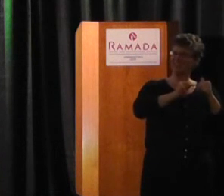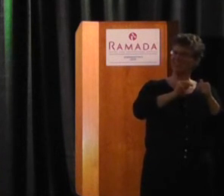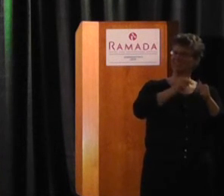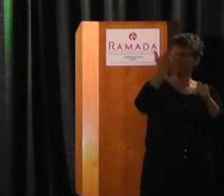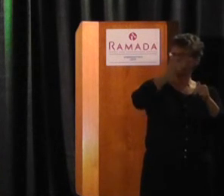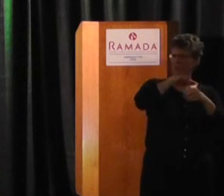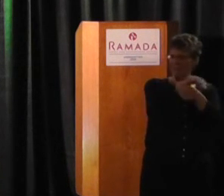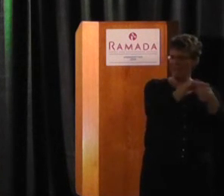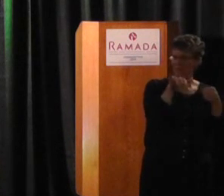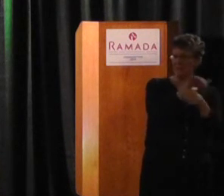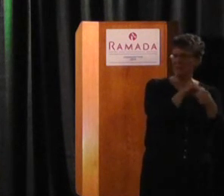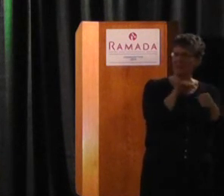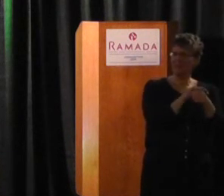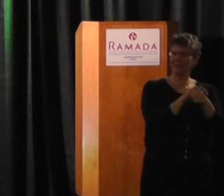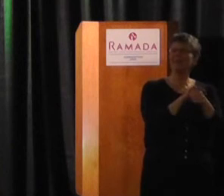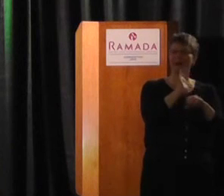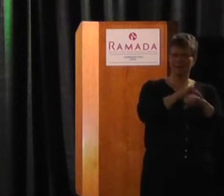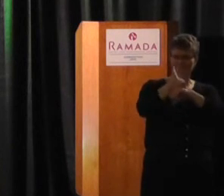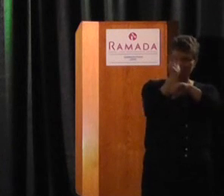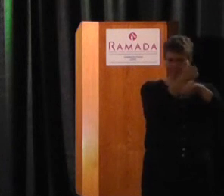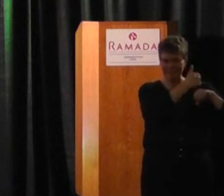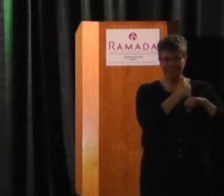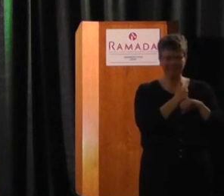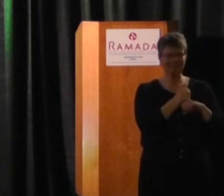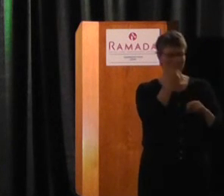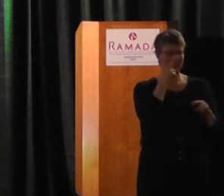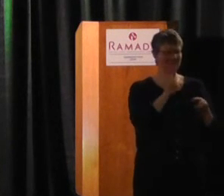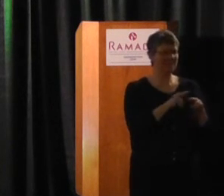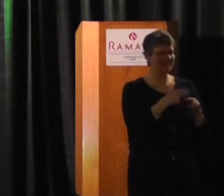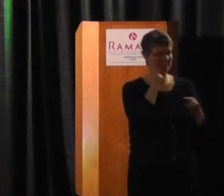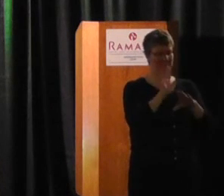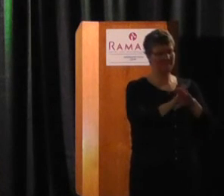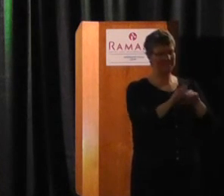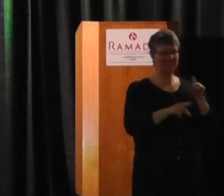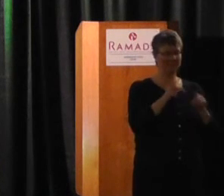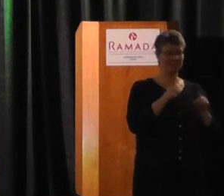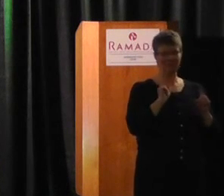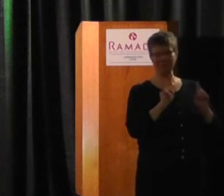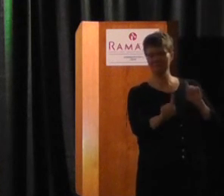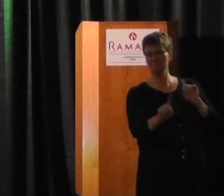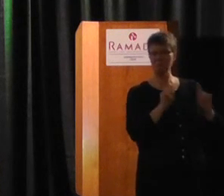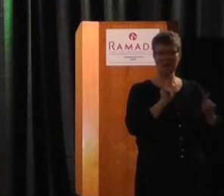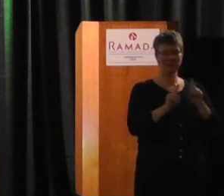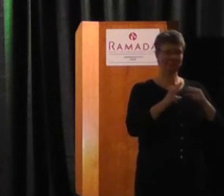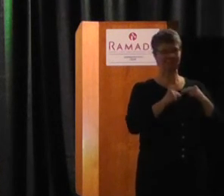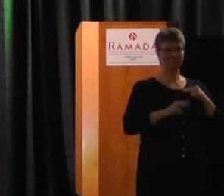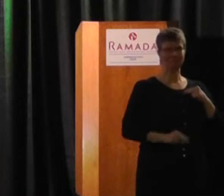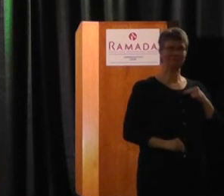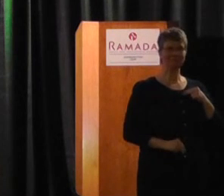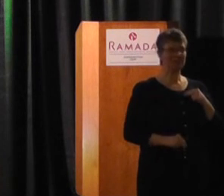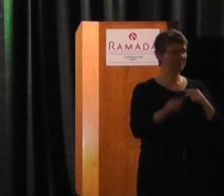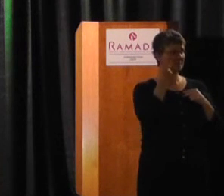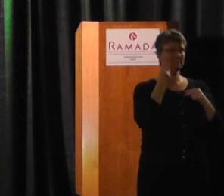materials but adapting it to the new space. Seeing all the corporate executives in their suits and ties in among the eyeballs and plastic figures was really